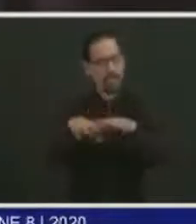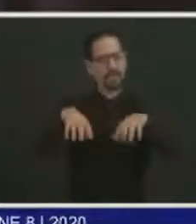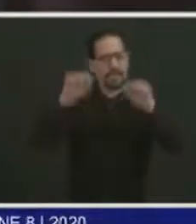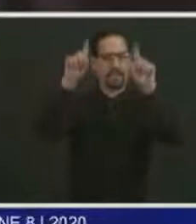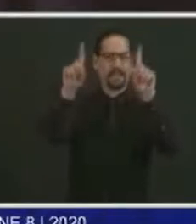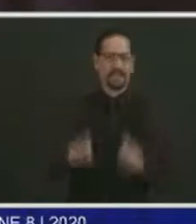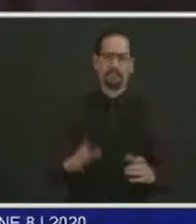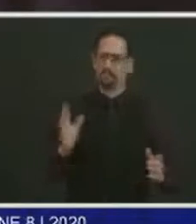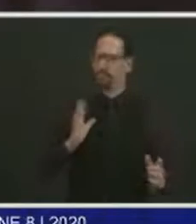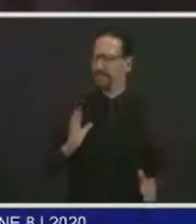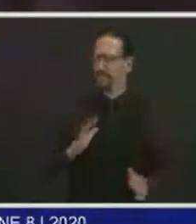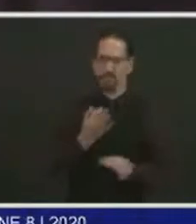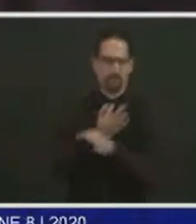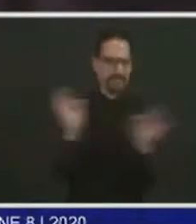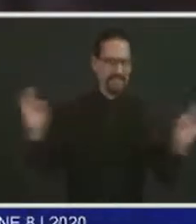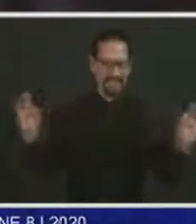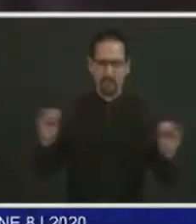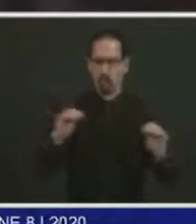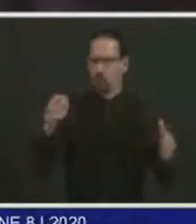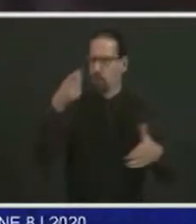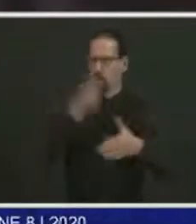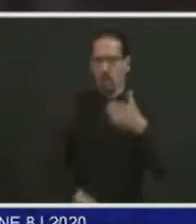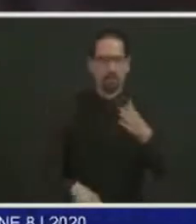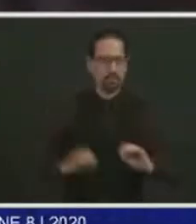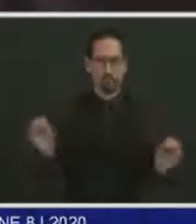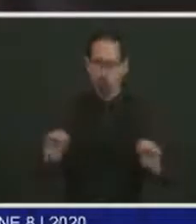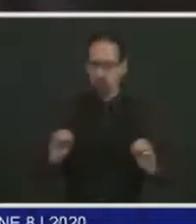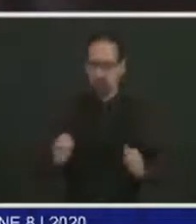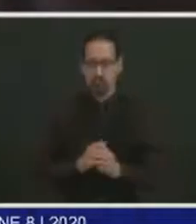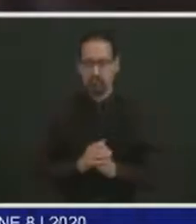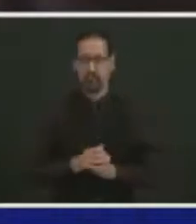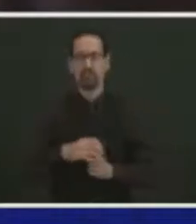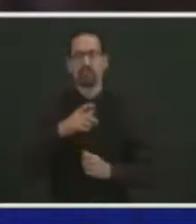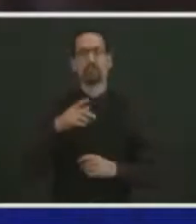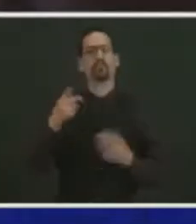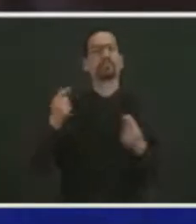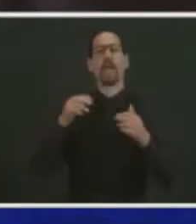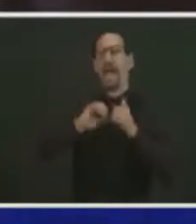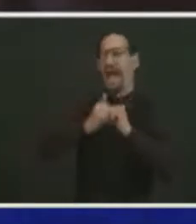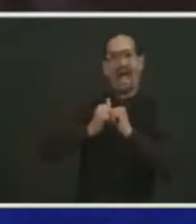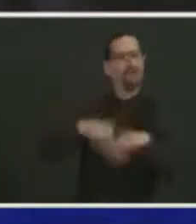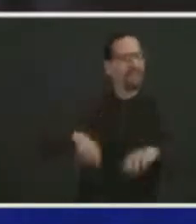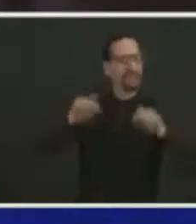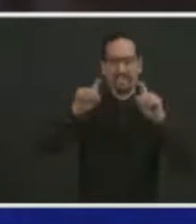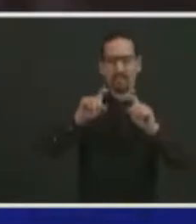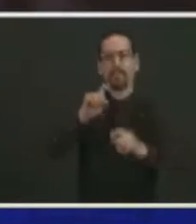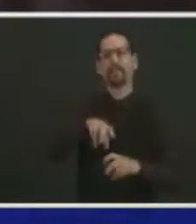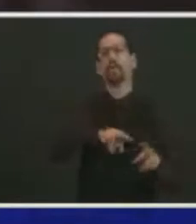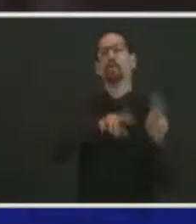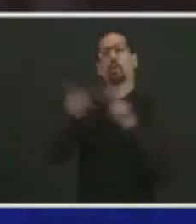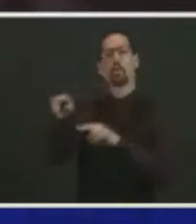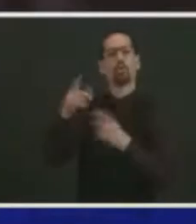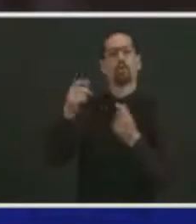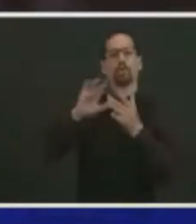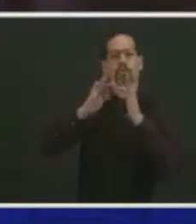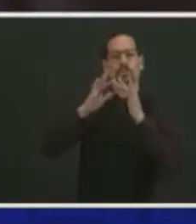portal.ri.gov or you can navigate there from our RIDOH COVID webpage at